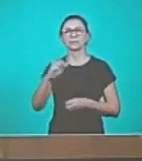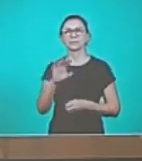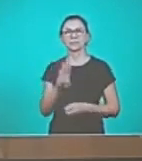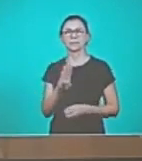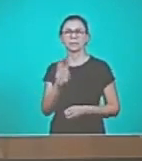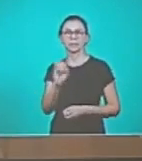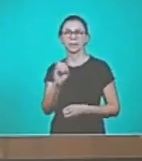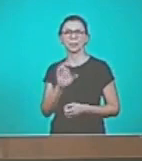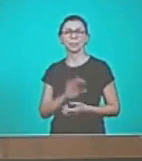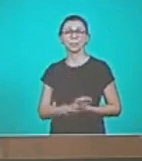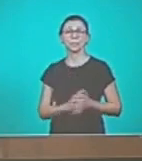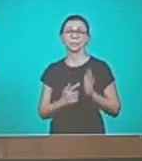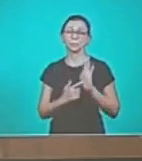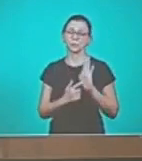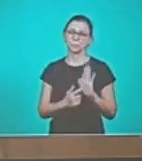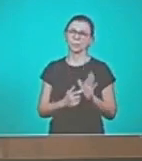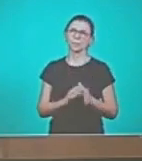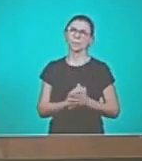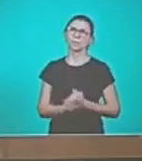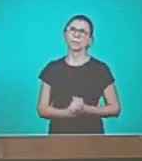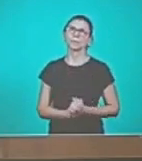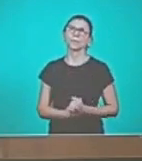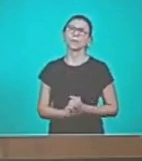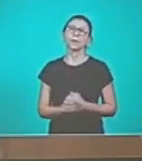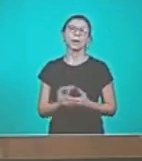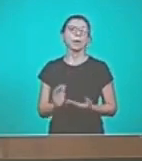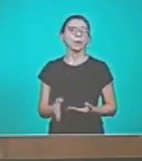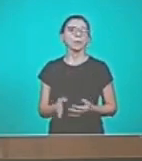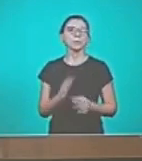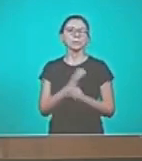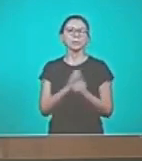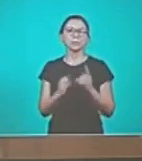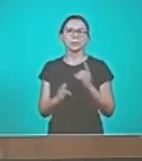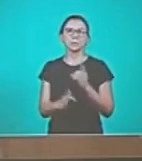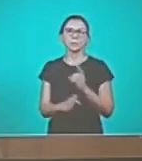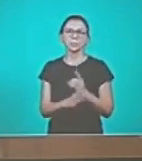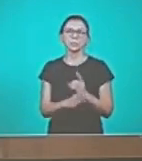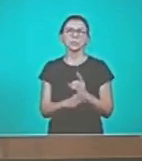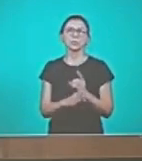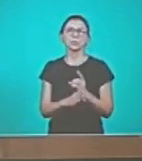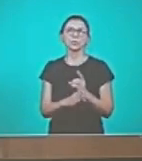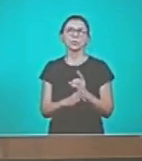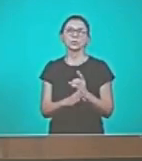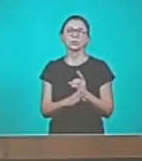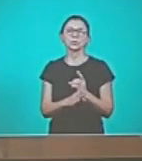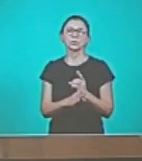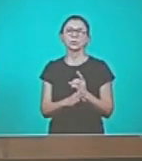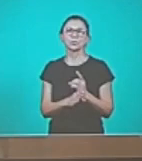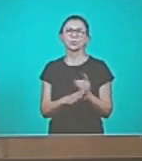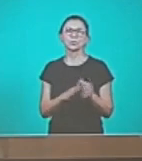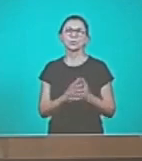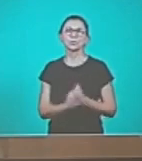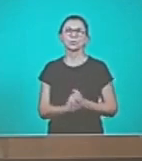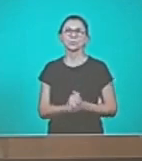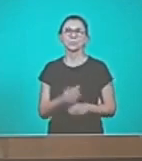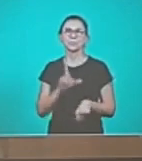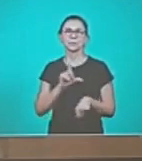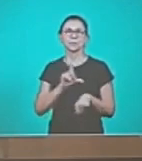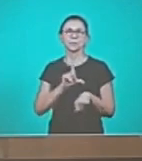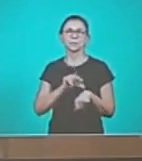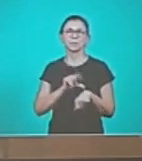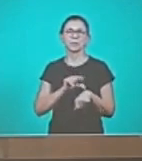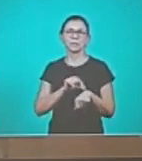in Recife, in Brazil. He's saying the following. We could extend the time for the Sunday school. My brother,